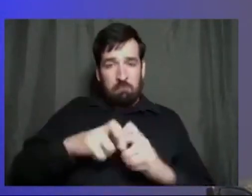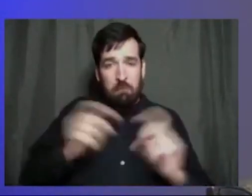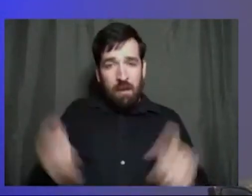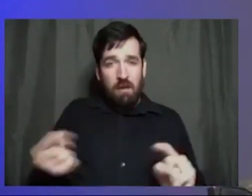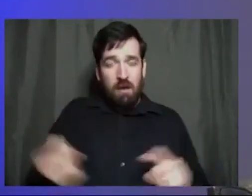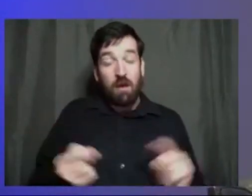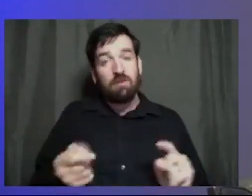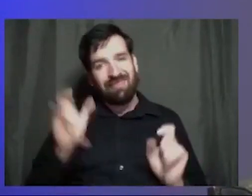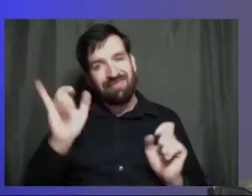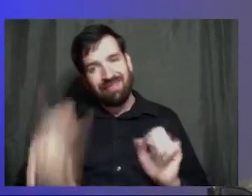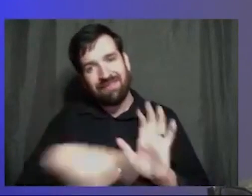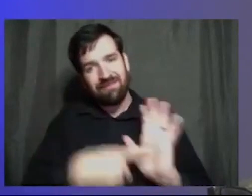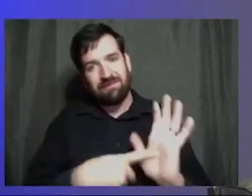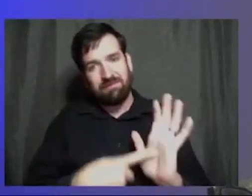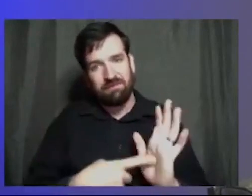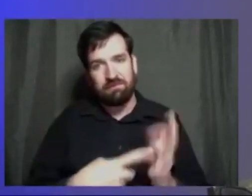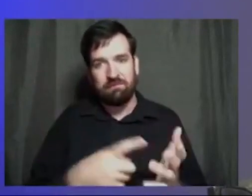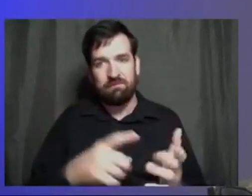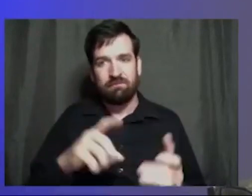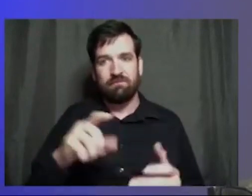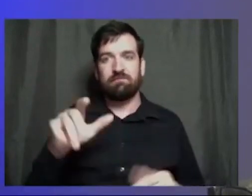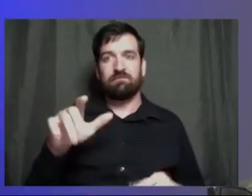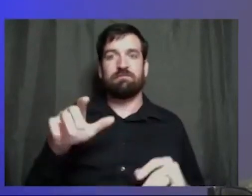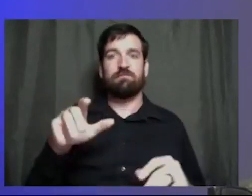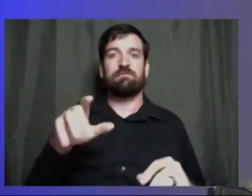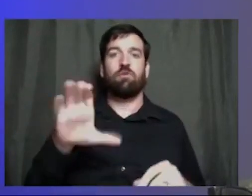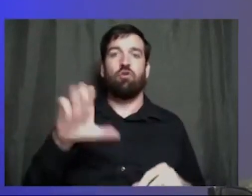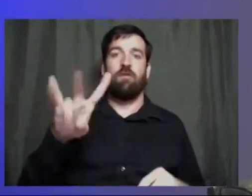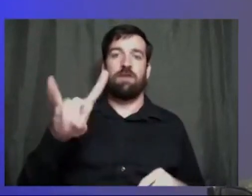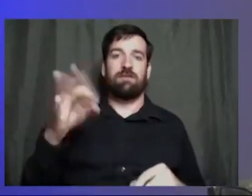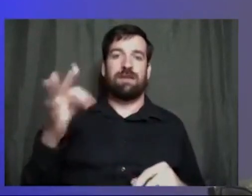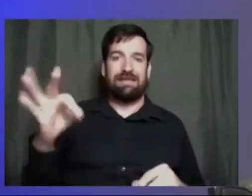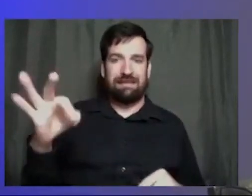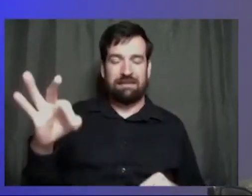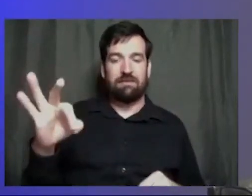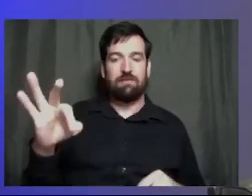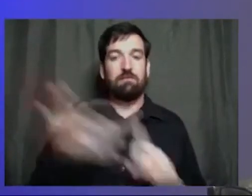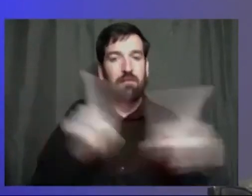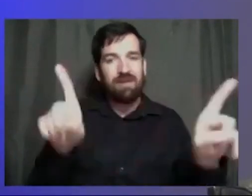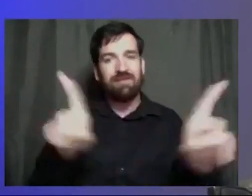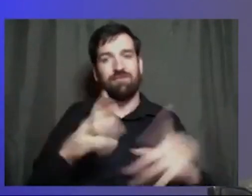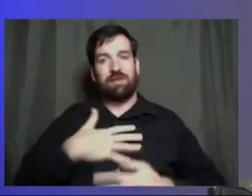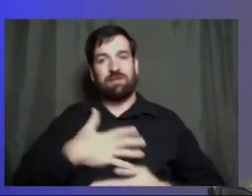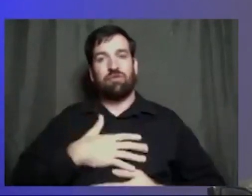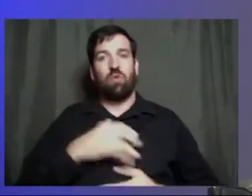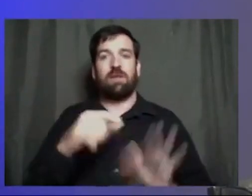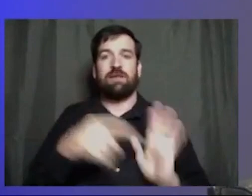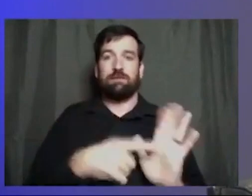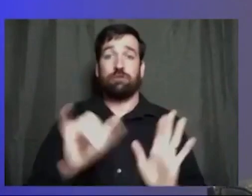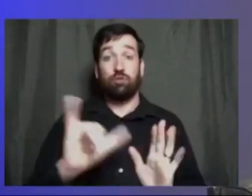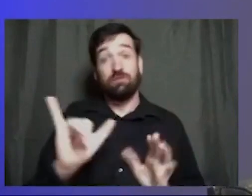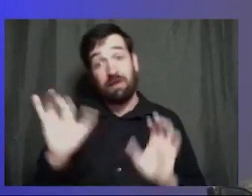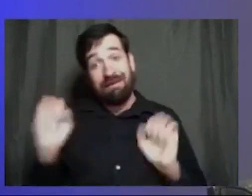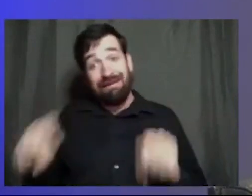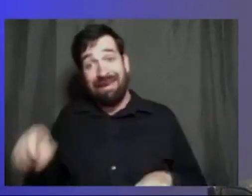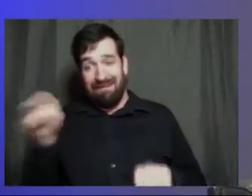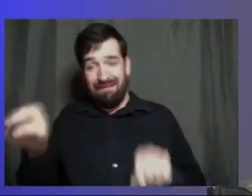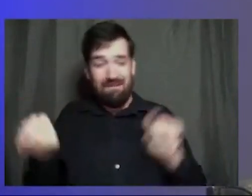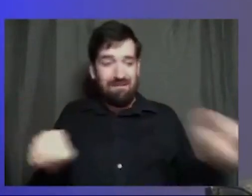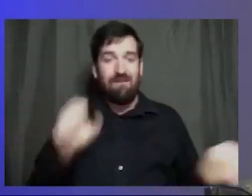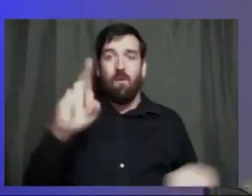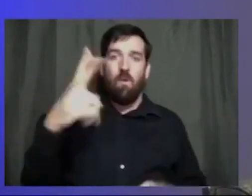But so are all the respiratory symptoms. So it's not, you can have one or the other, or you can have both. And so there's